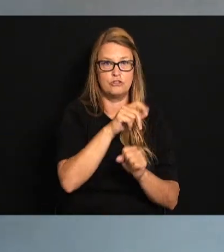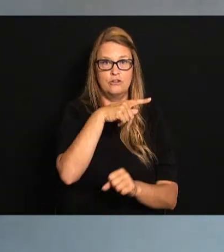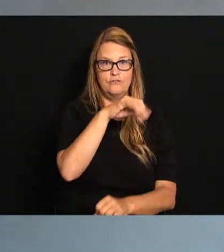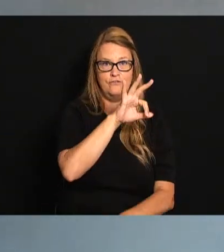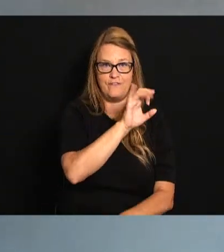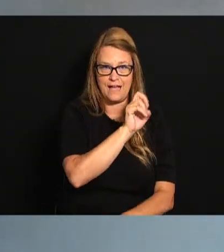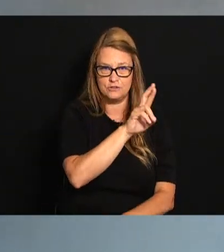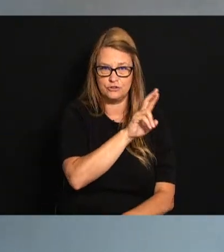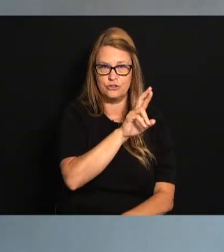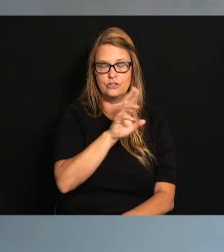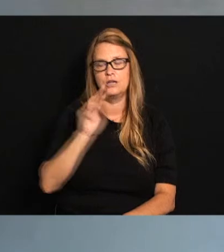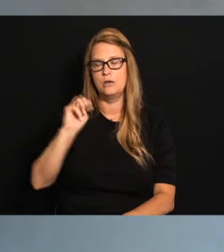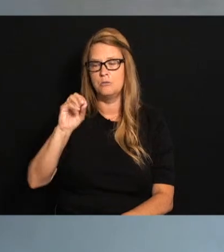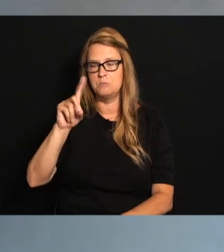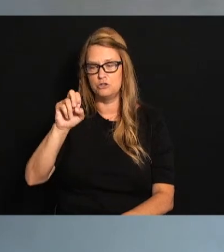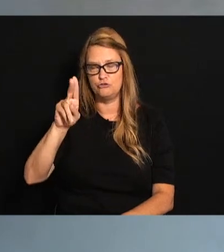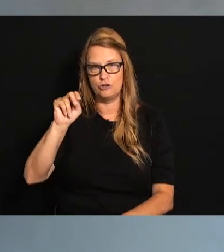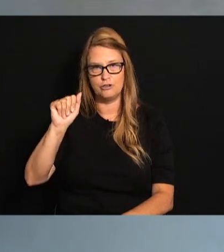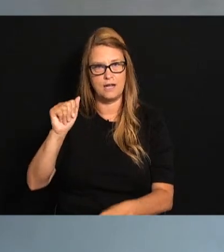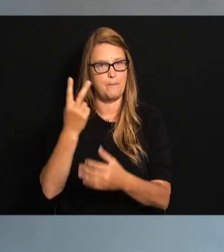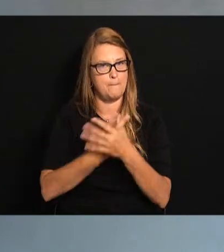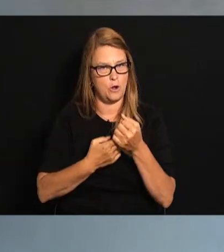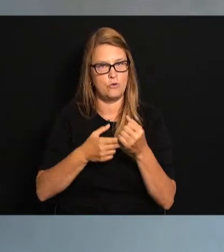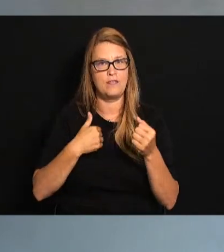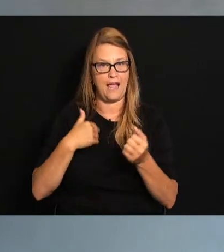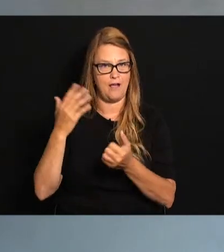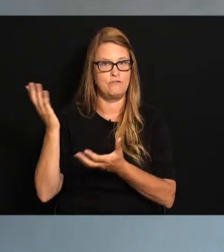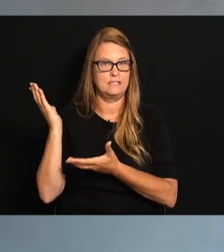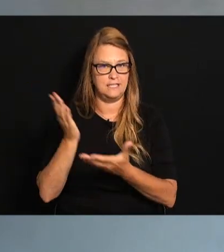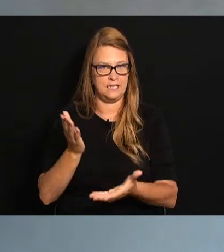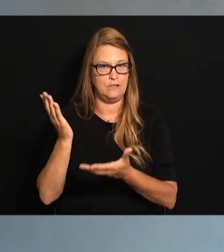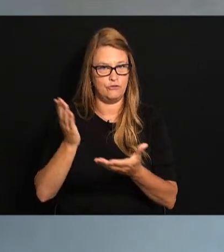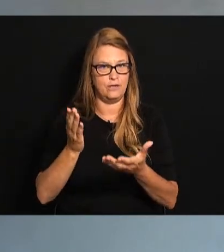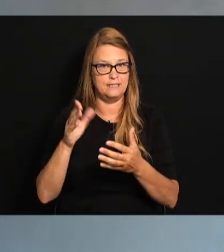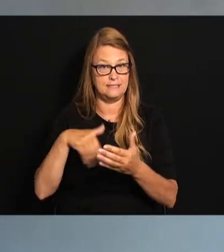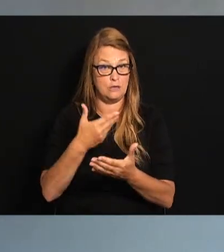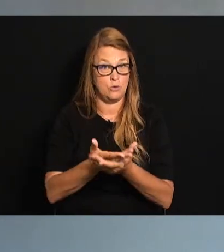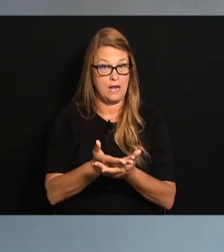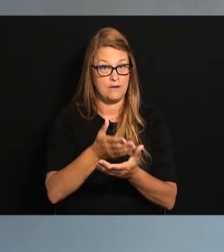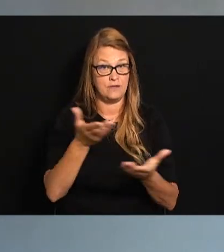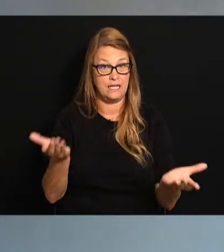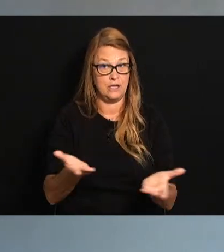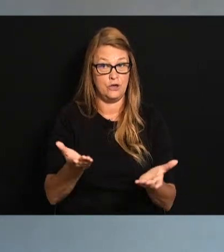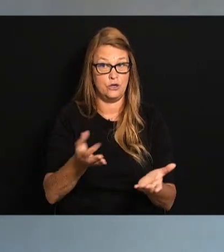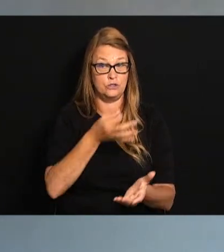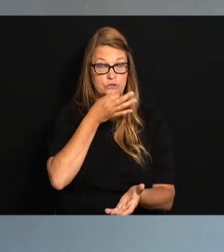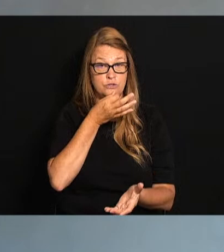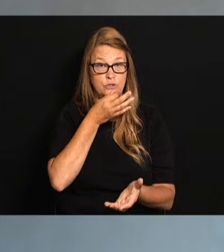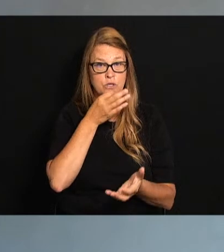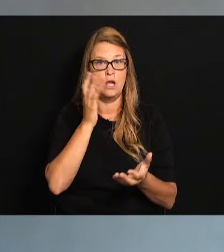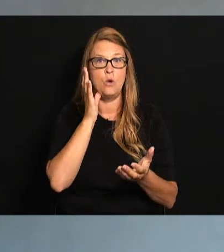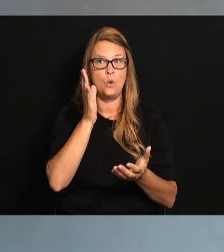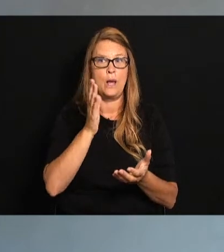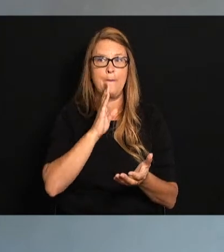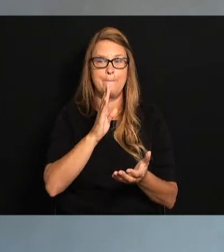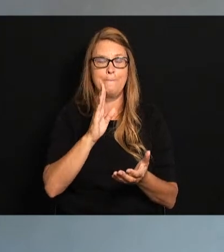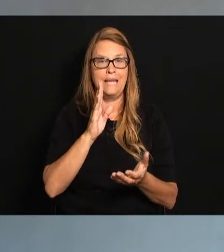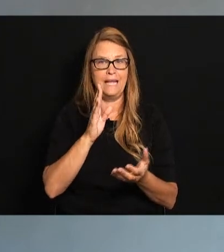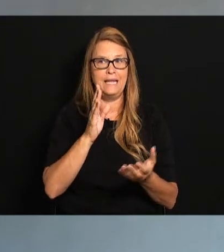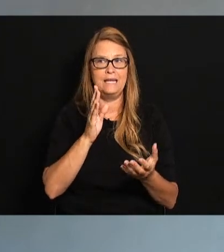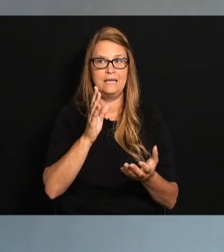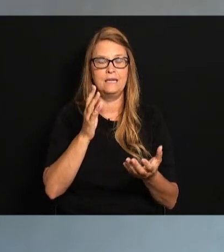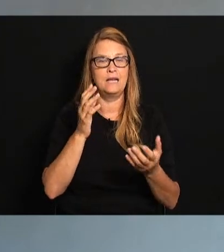are ahead of schedule as far as delivery of vaccines. Vaccines are now offered and becoming